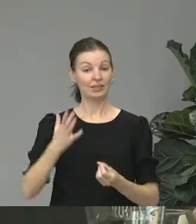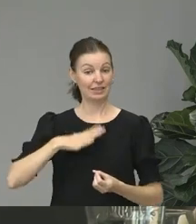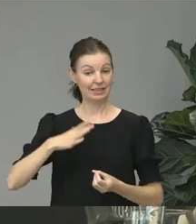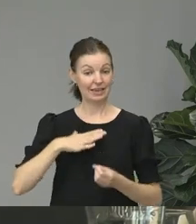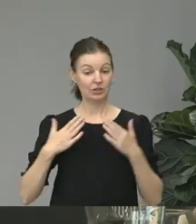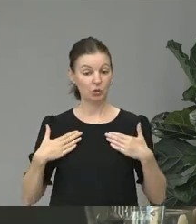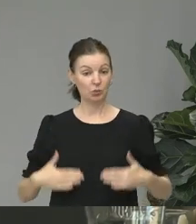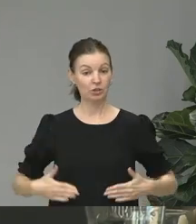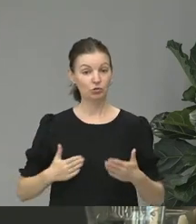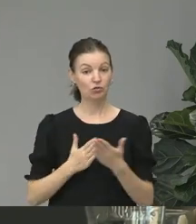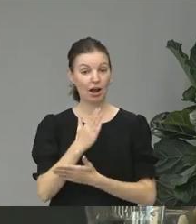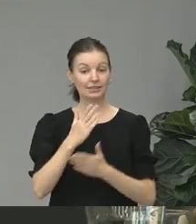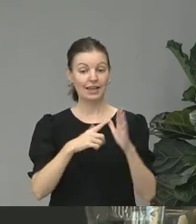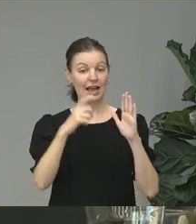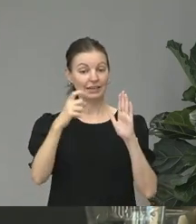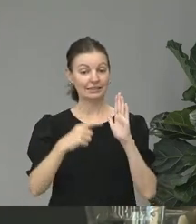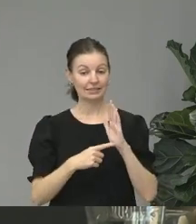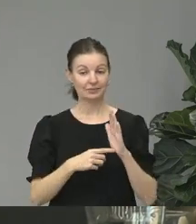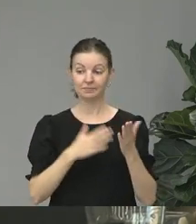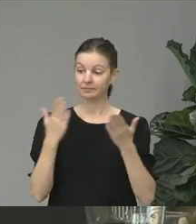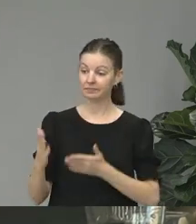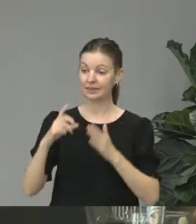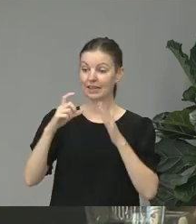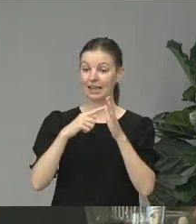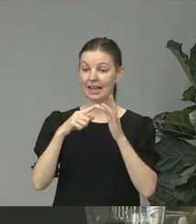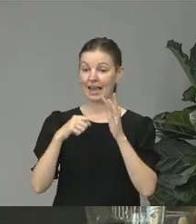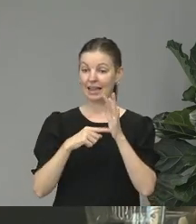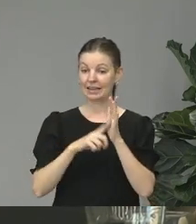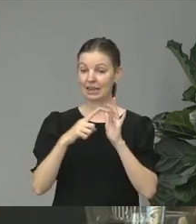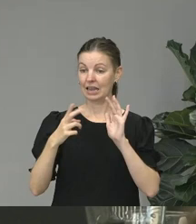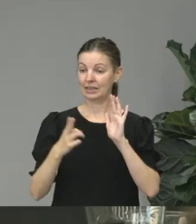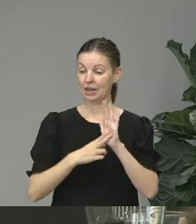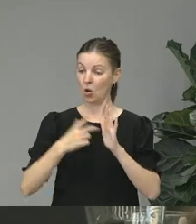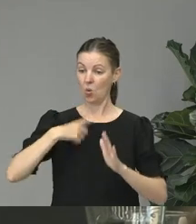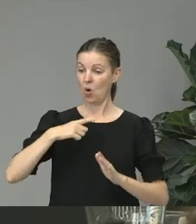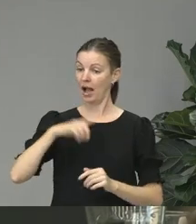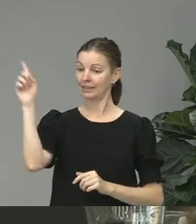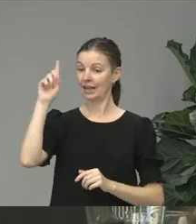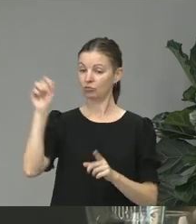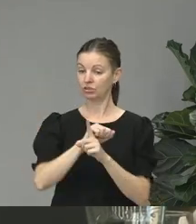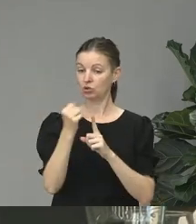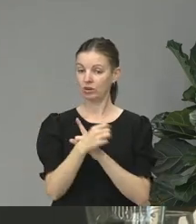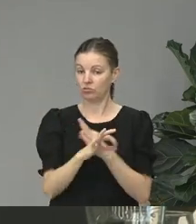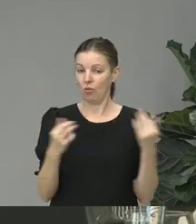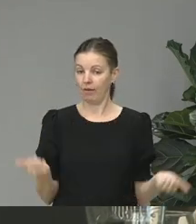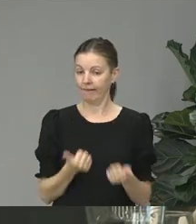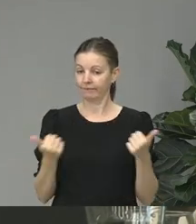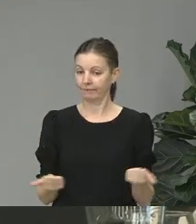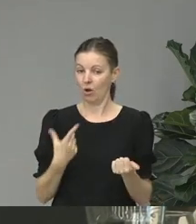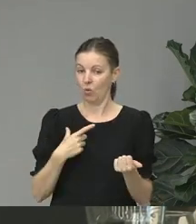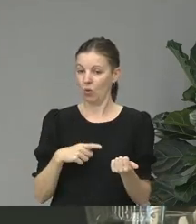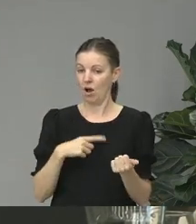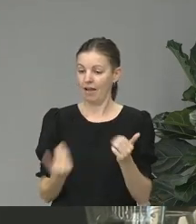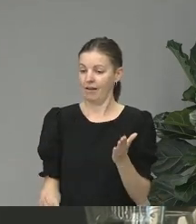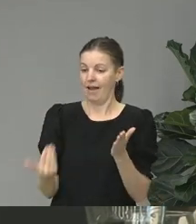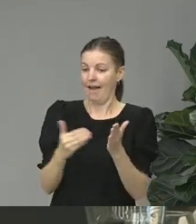So, Caitlin, let's start with you. Why is the status quo not enough, and what is the value that would be added by